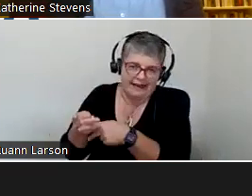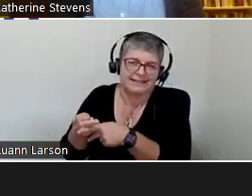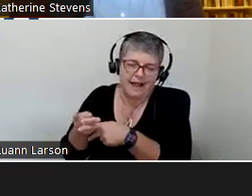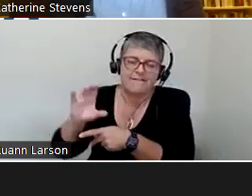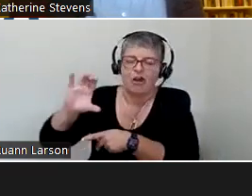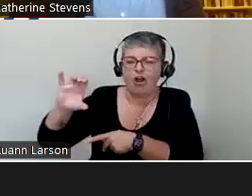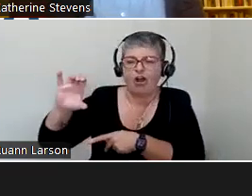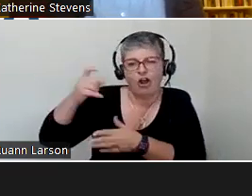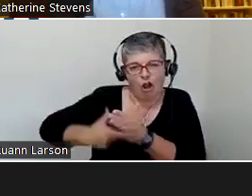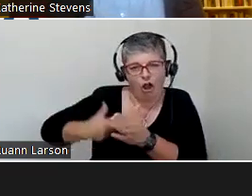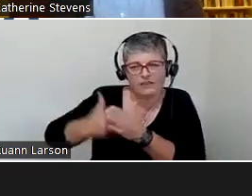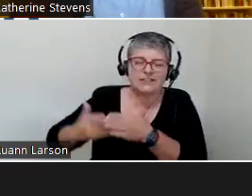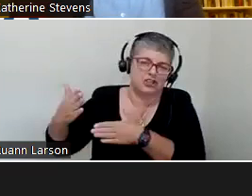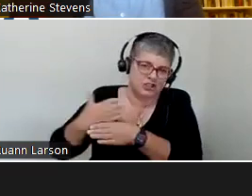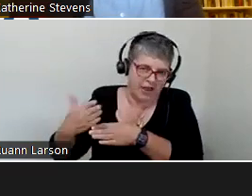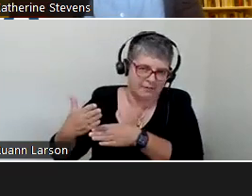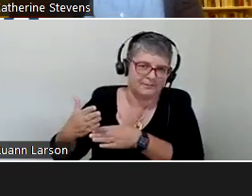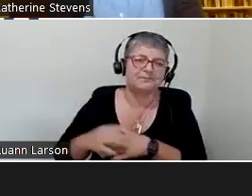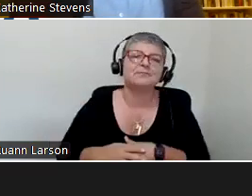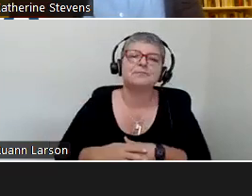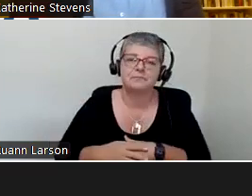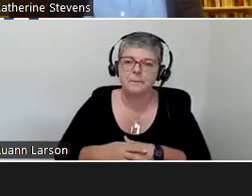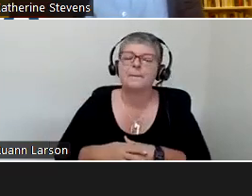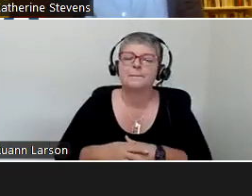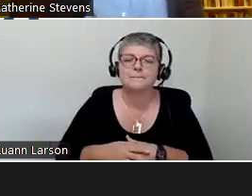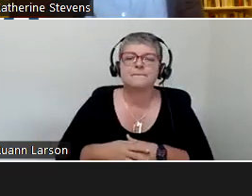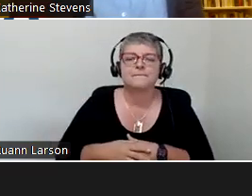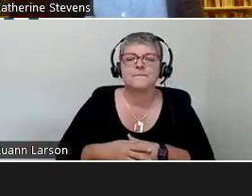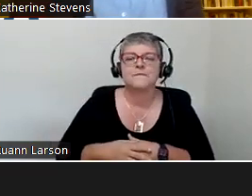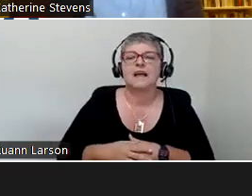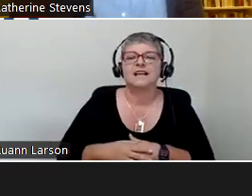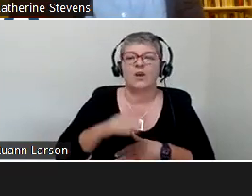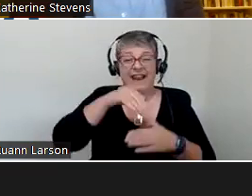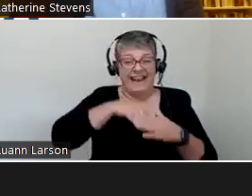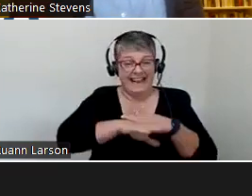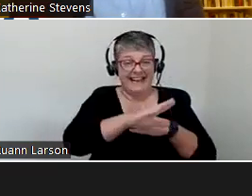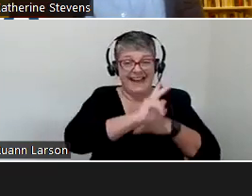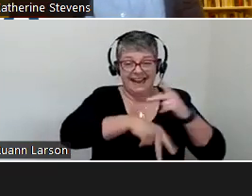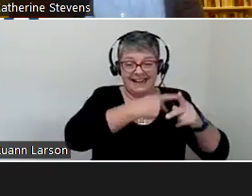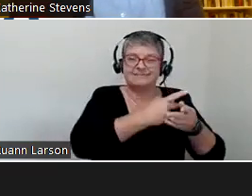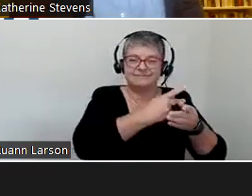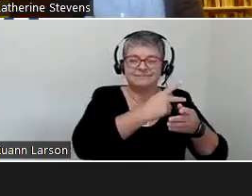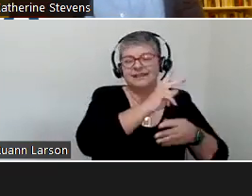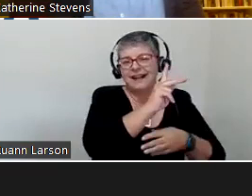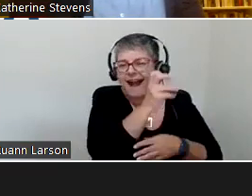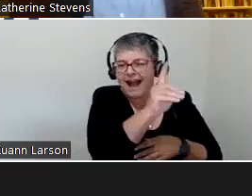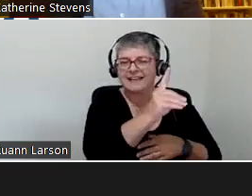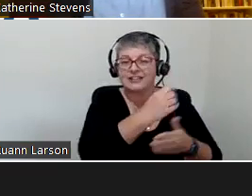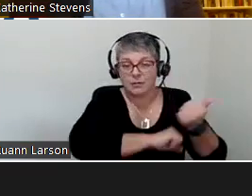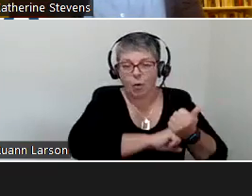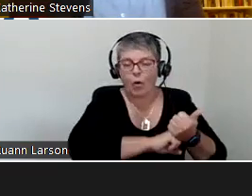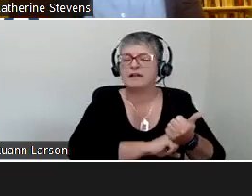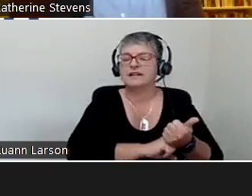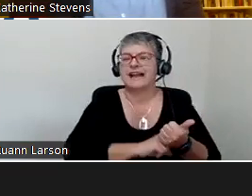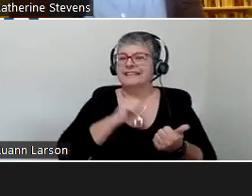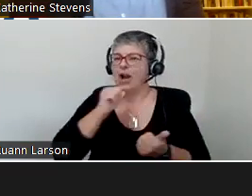cost share that you can be providing for your project. So in-kind support is a cash-less donation.